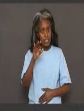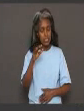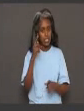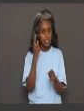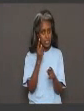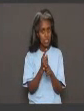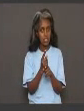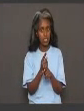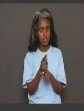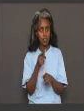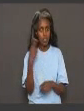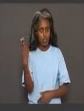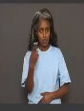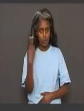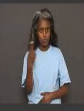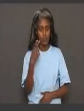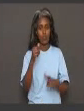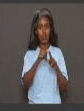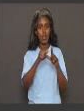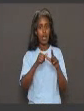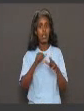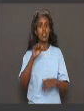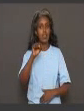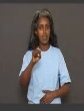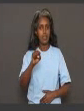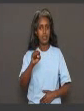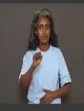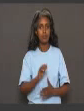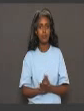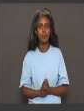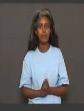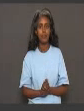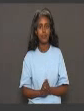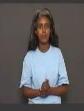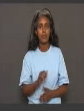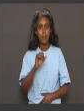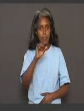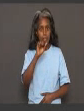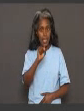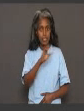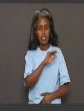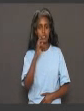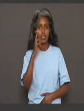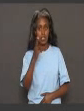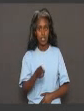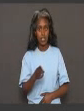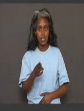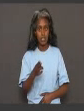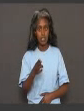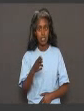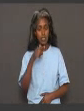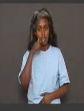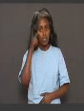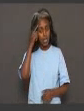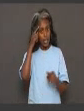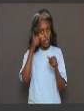just as useful for angle S. S and H are what we